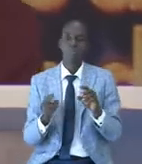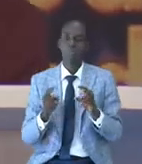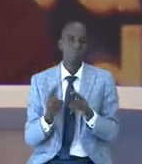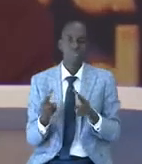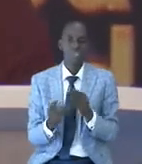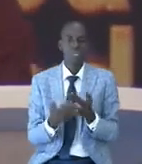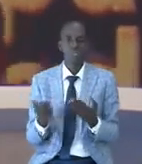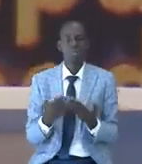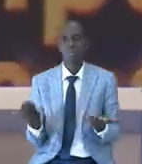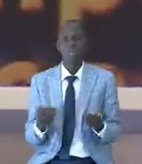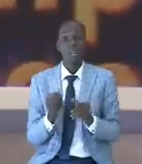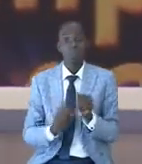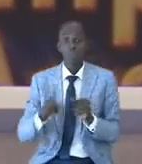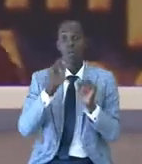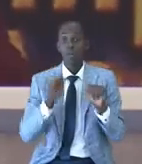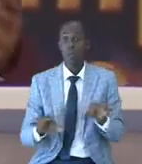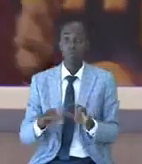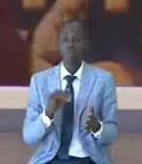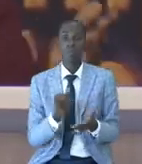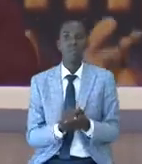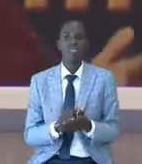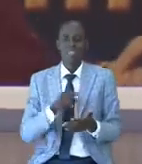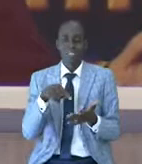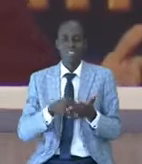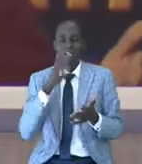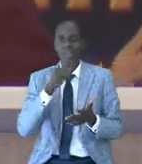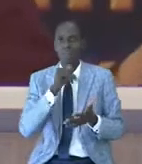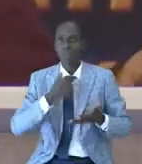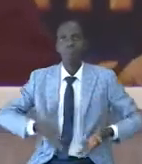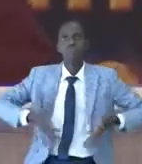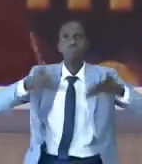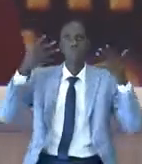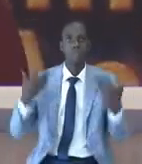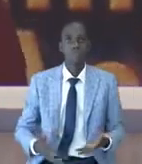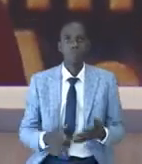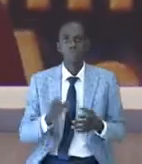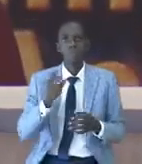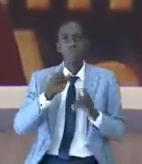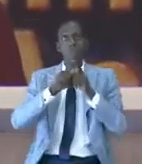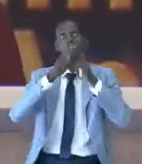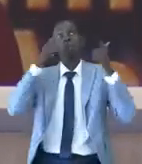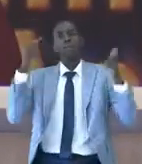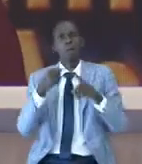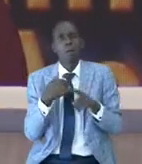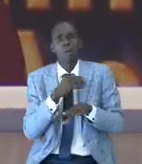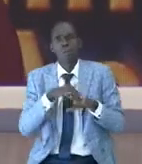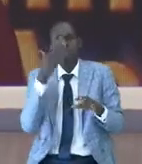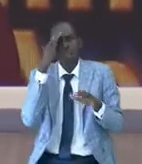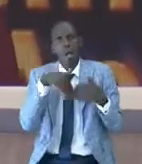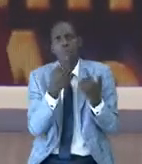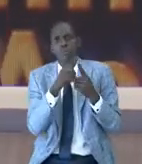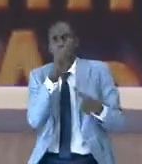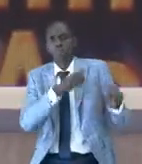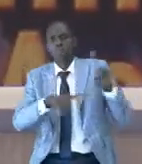do that. Those are not jaw-breaking words that I say. I don't know how to pronounce that. I don't know how to get